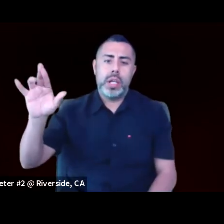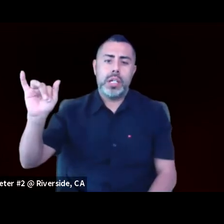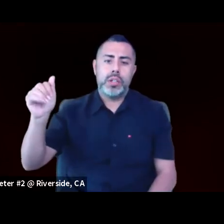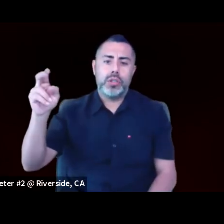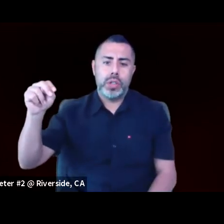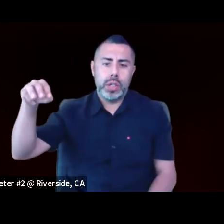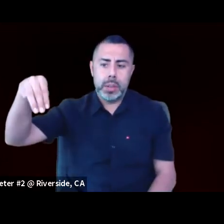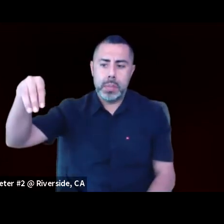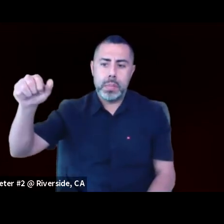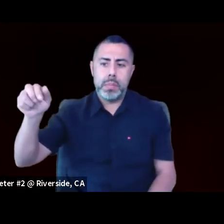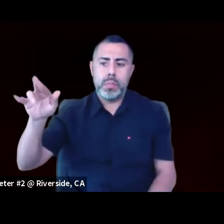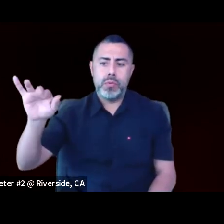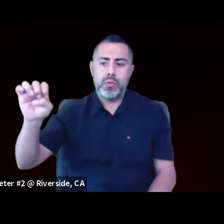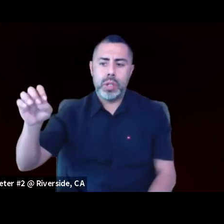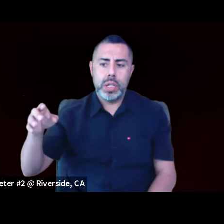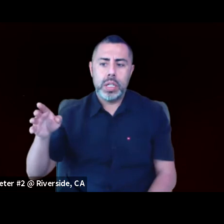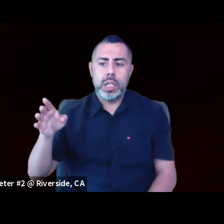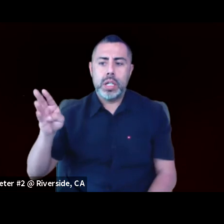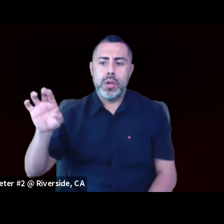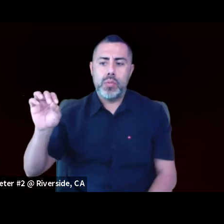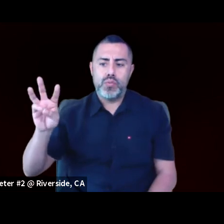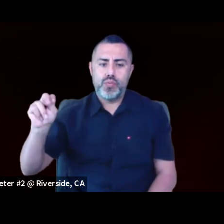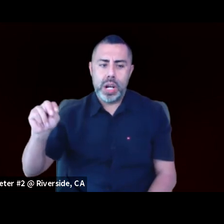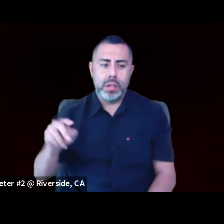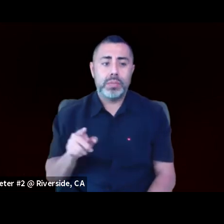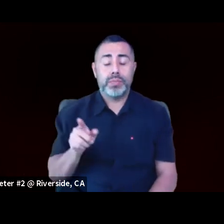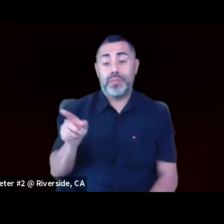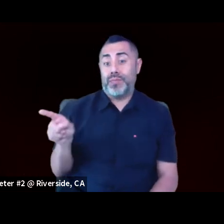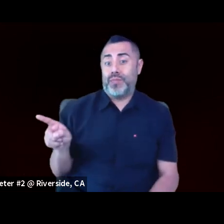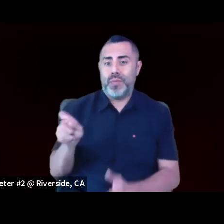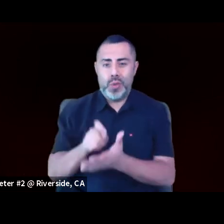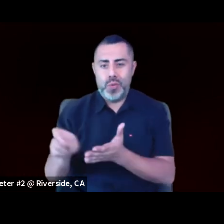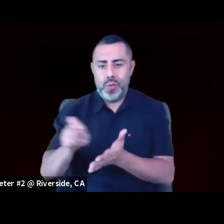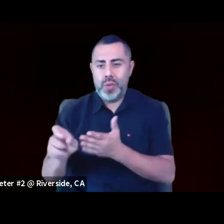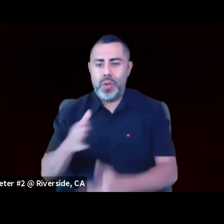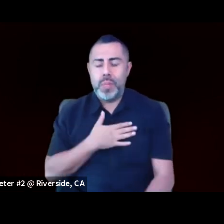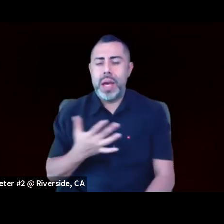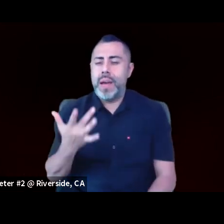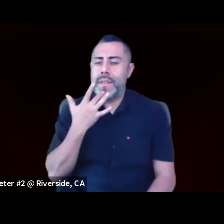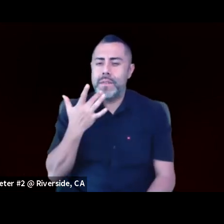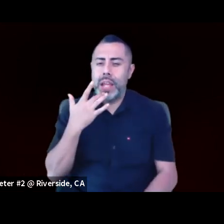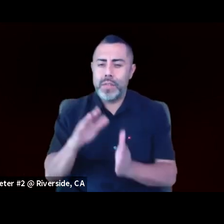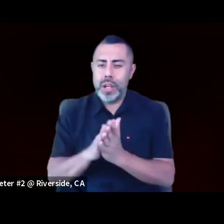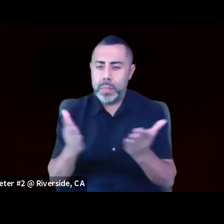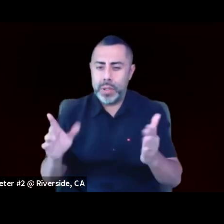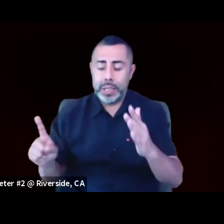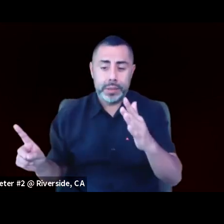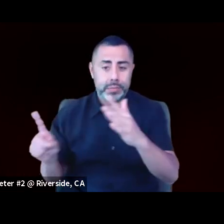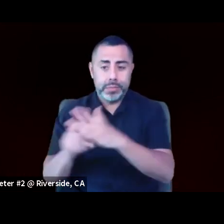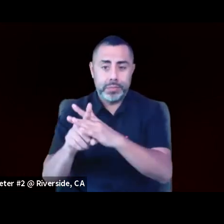who wrote my favorite book, Emergent Strategy.